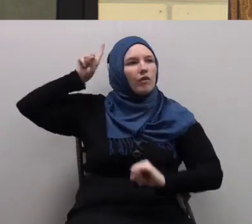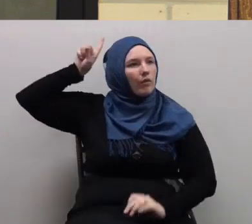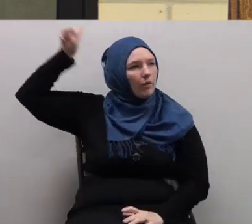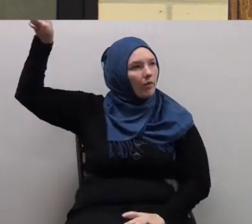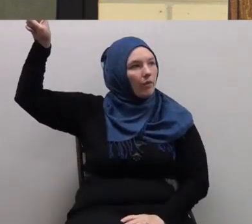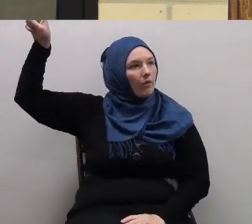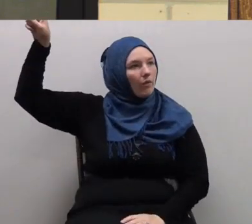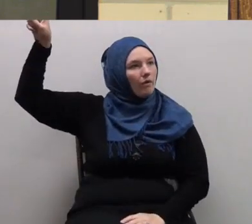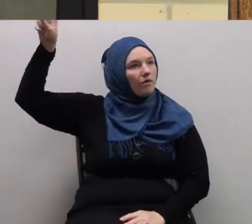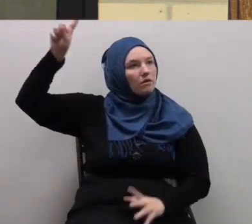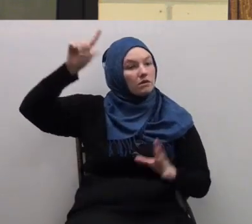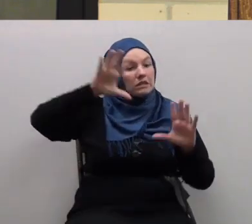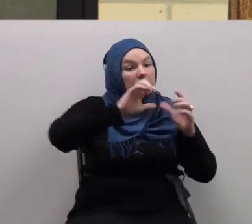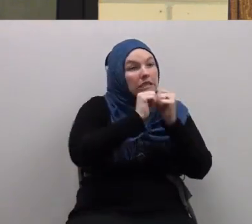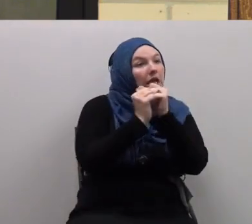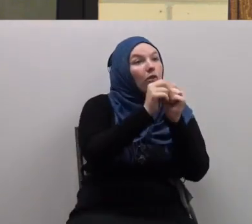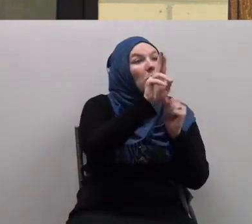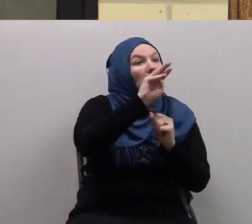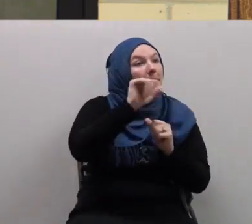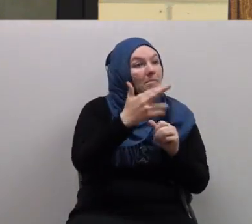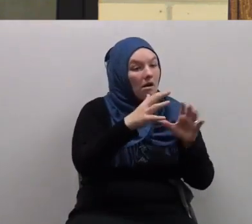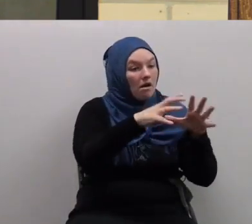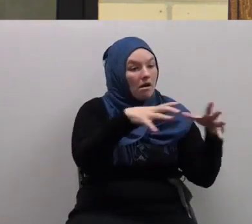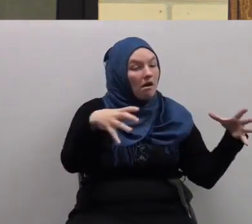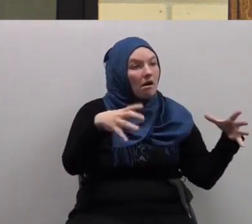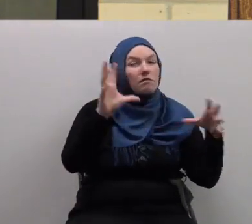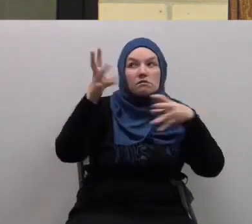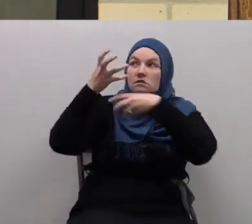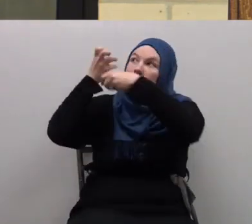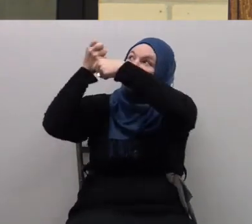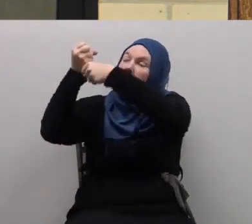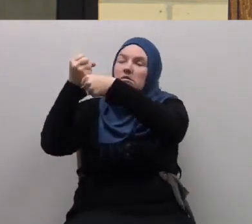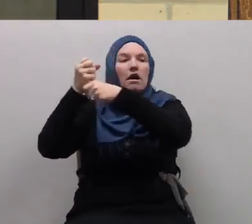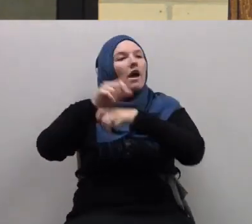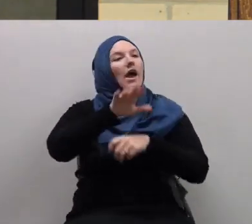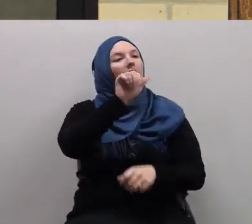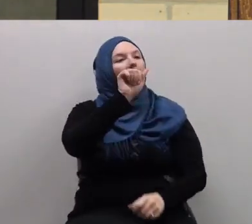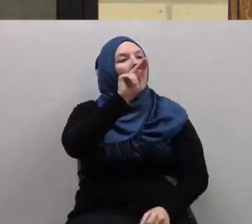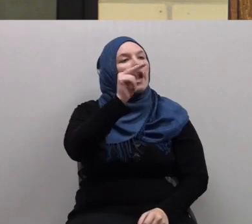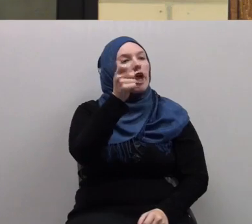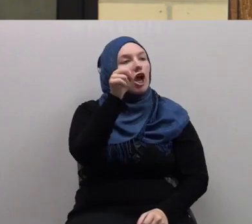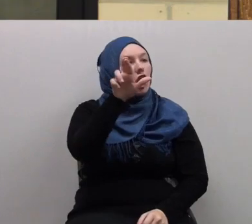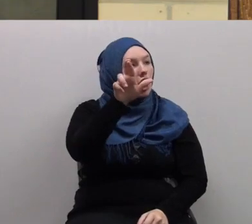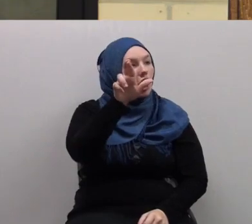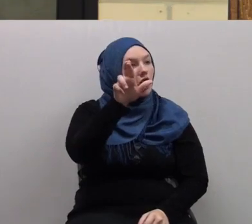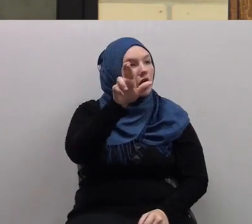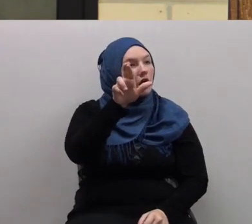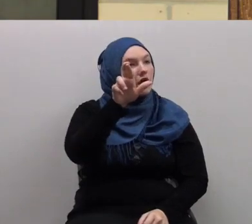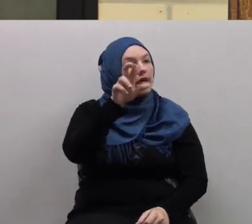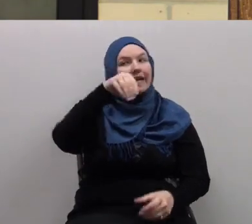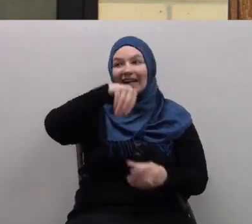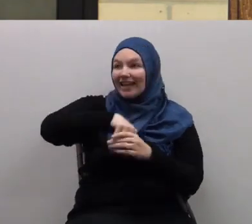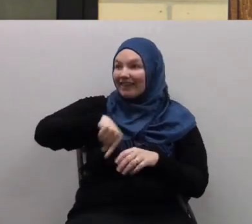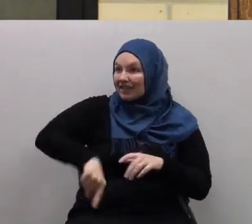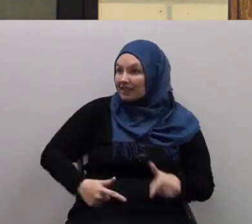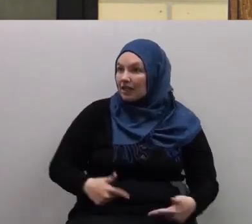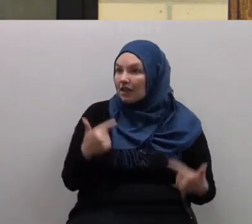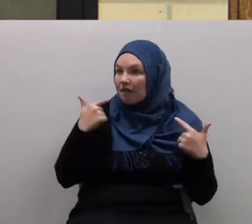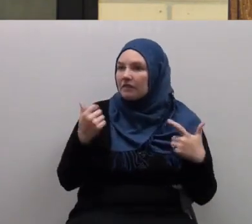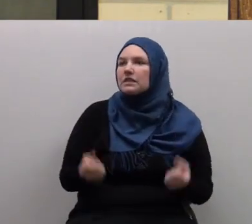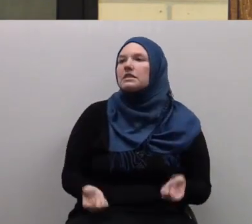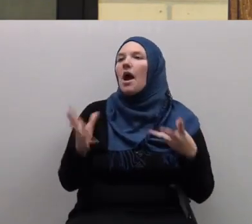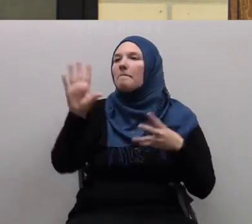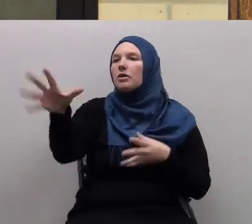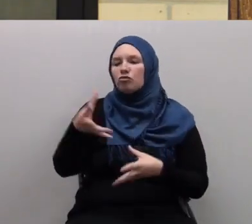stability. Your anchor in this life is how much you hold on to the